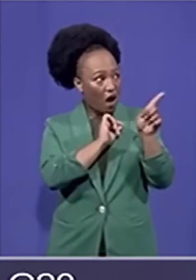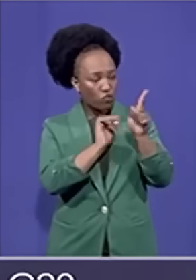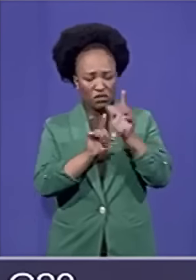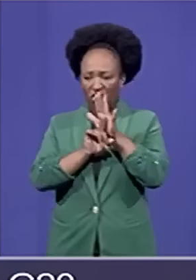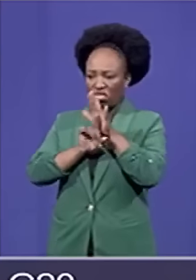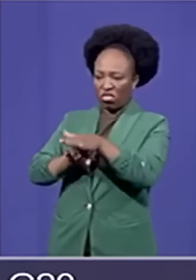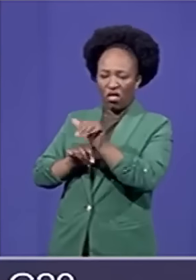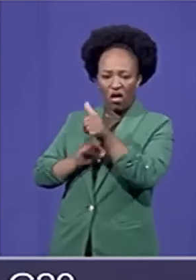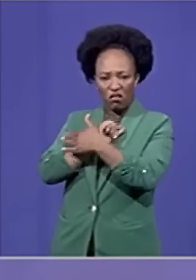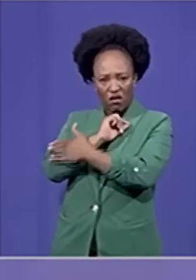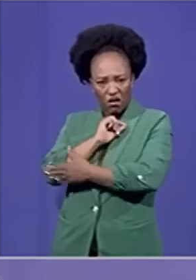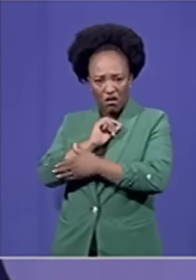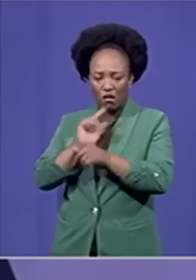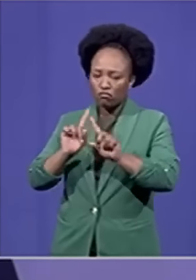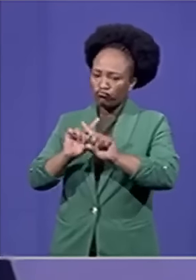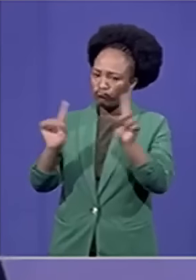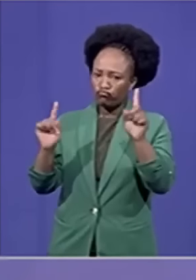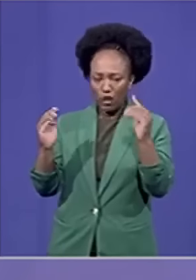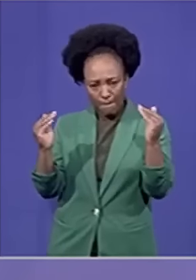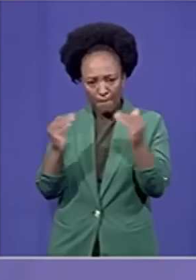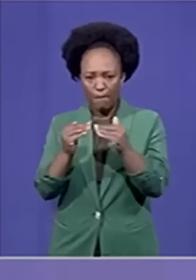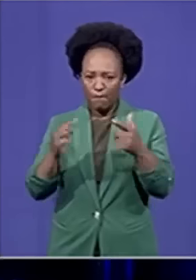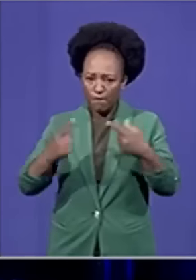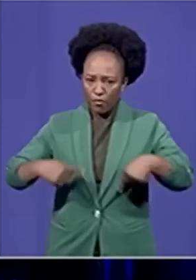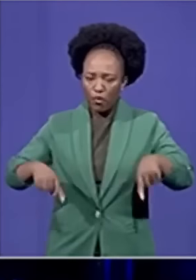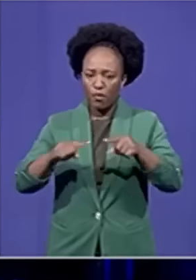nation. We are all equal.